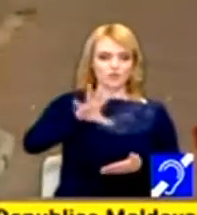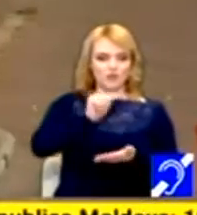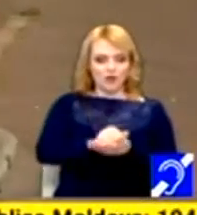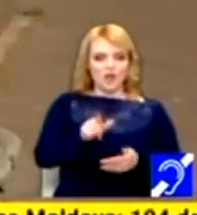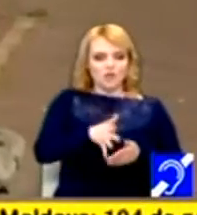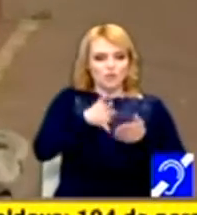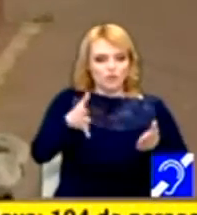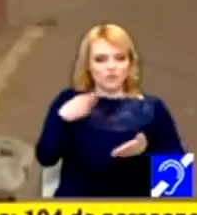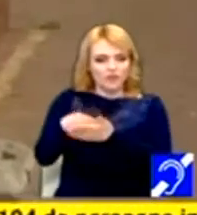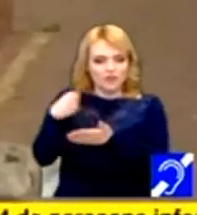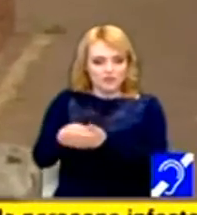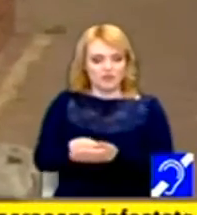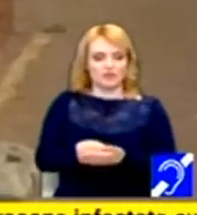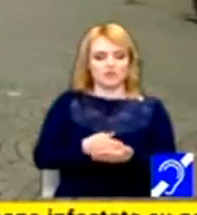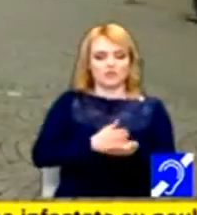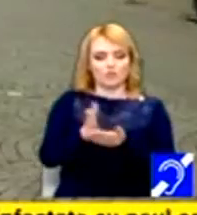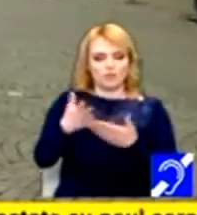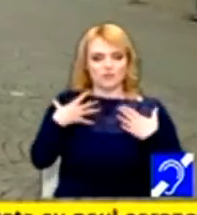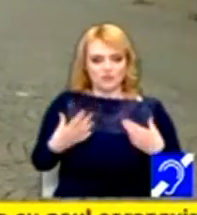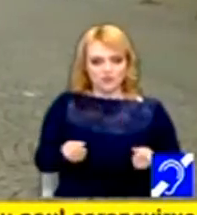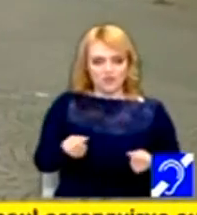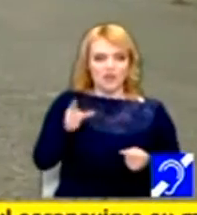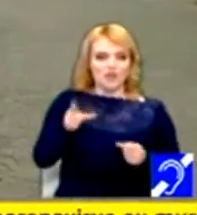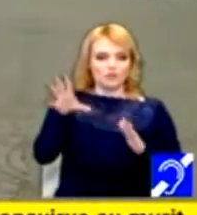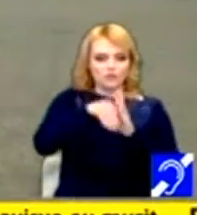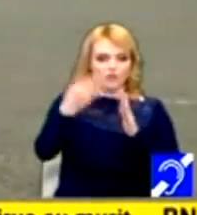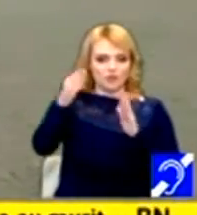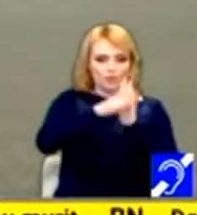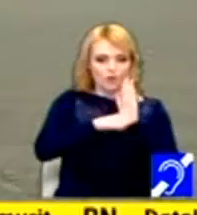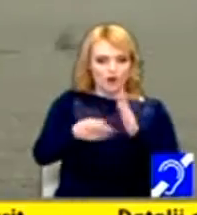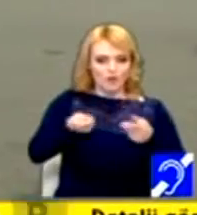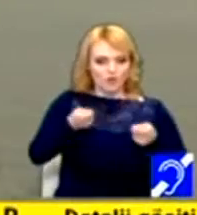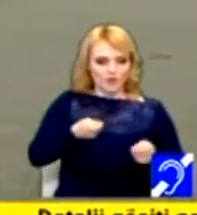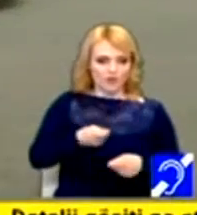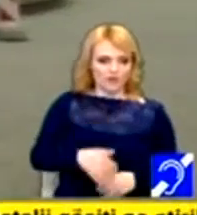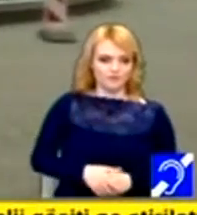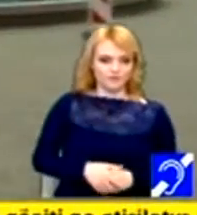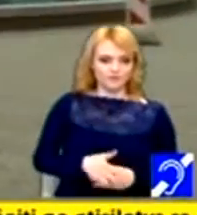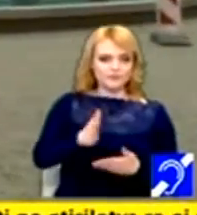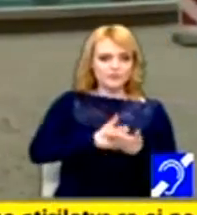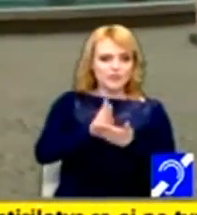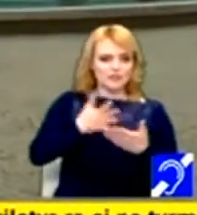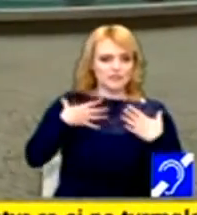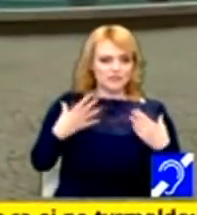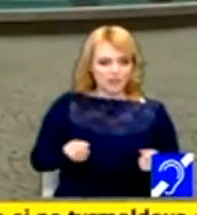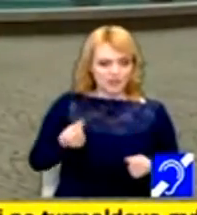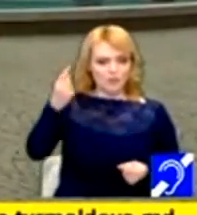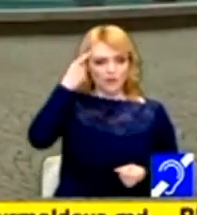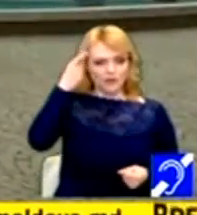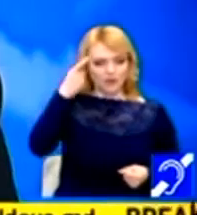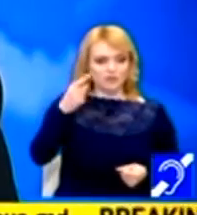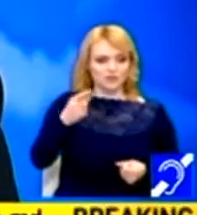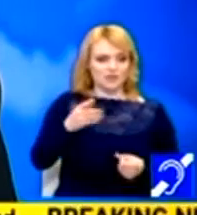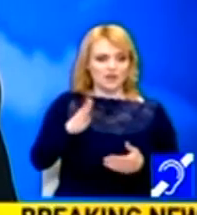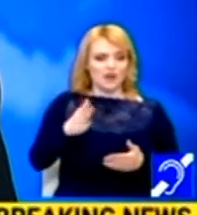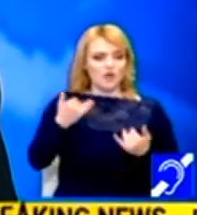sănătate mentală și să includă acest domeniu în programele lor guvernamentale. Mental health services are an essential part of all government responses